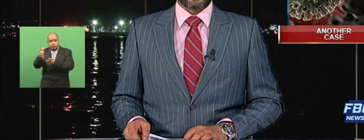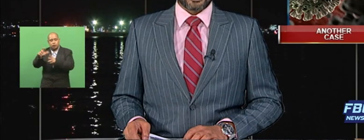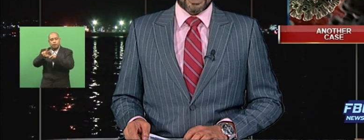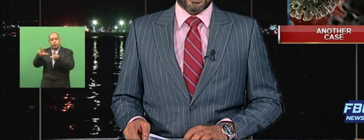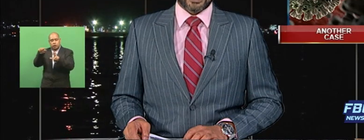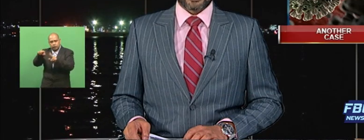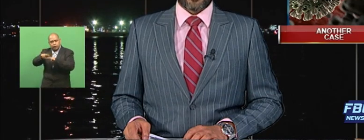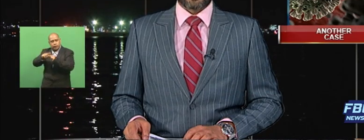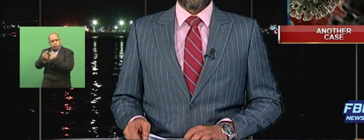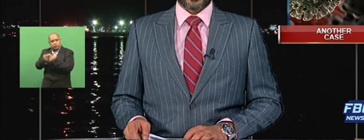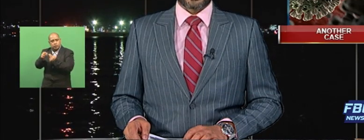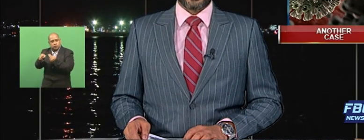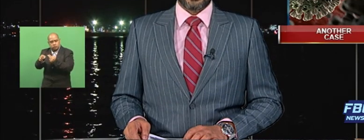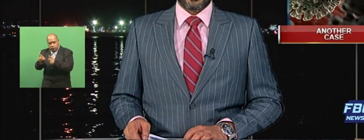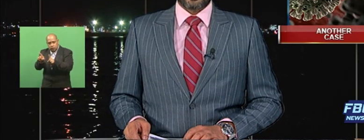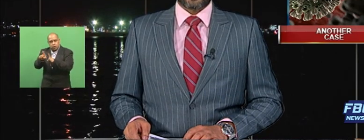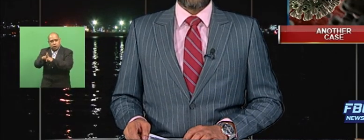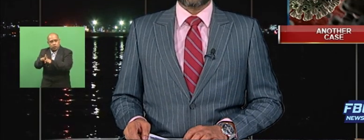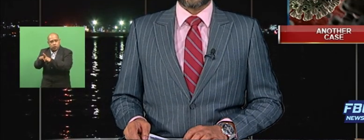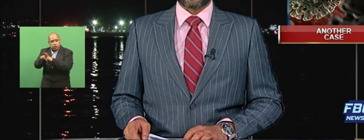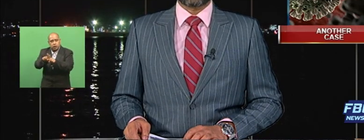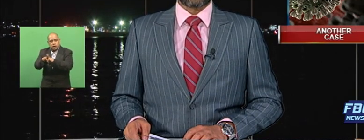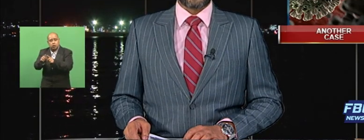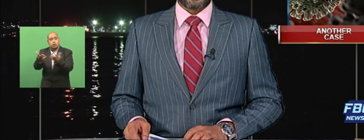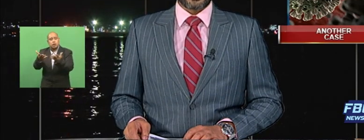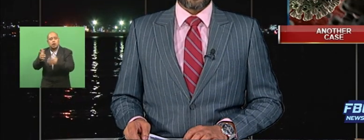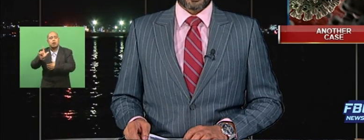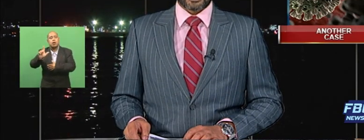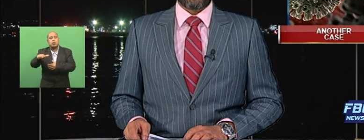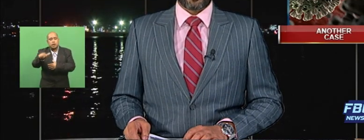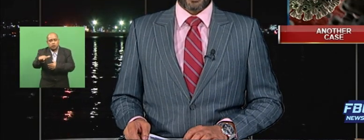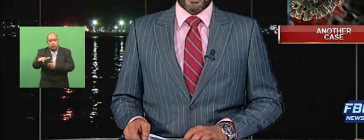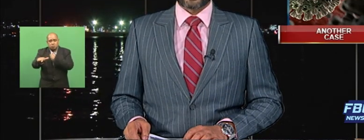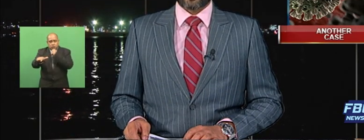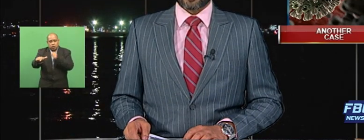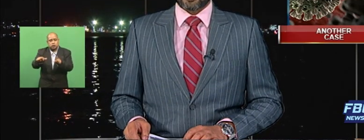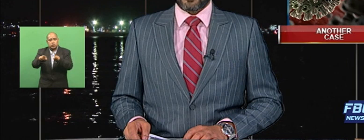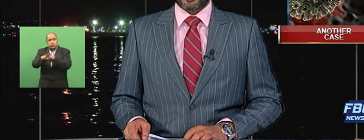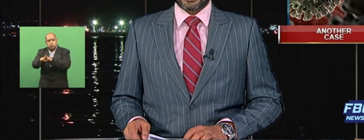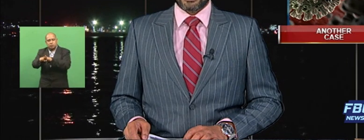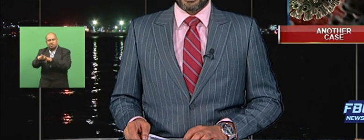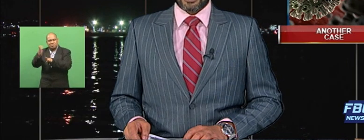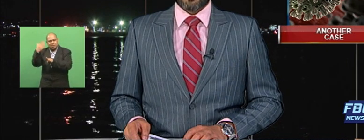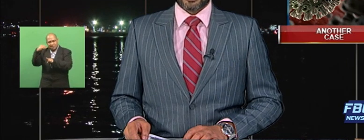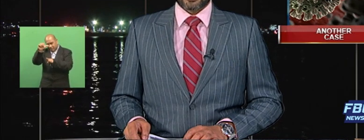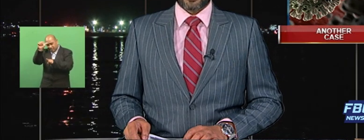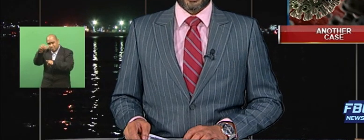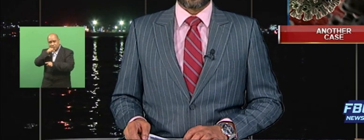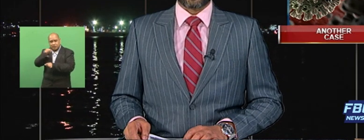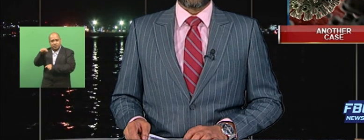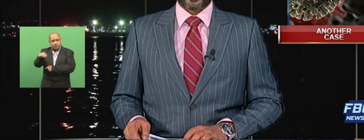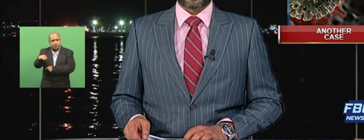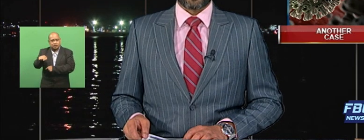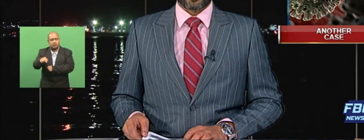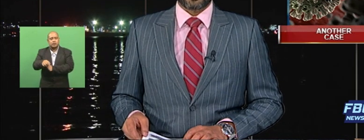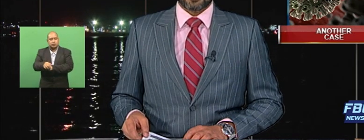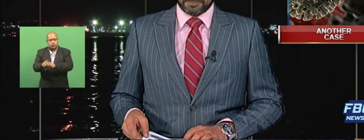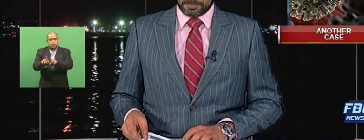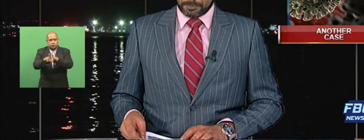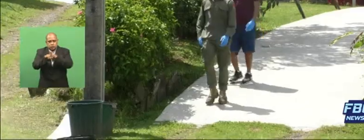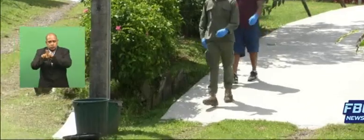of the earlier case from Labasa. They traveled together from India to Singapore and on to Fiji. Apanisa Wangairandovu has